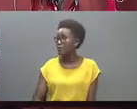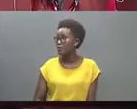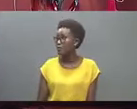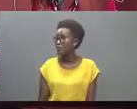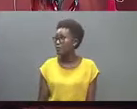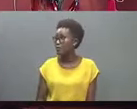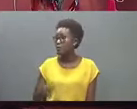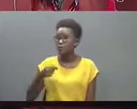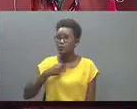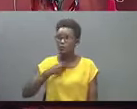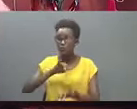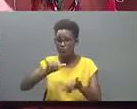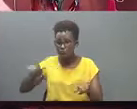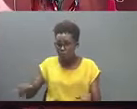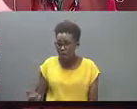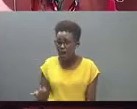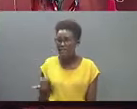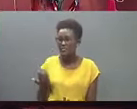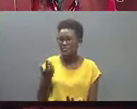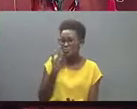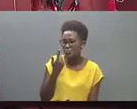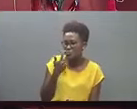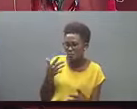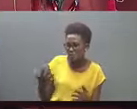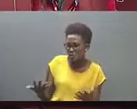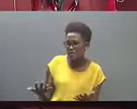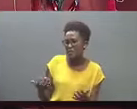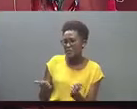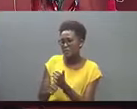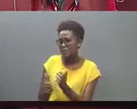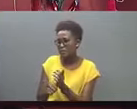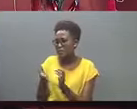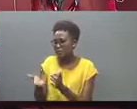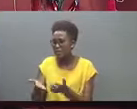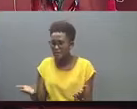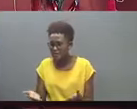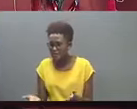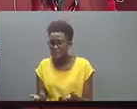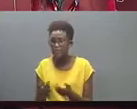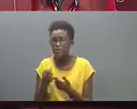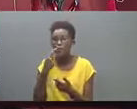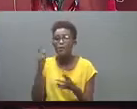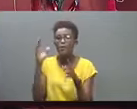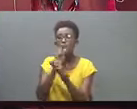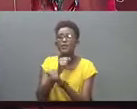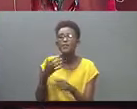trying to assess the felt needs, they told me about